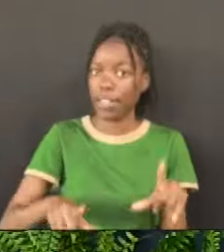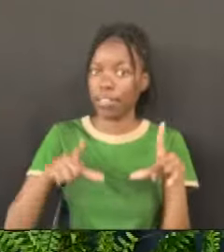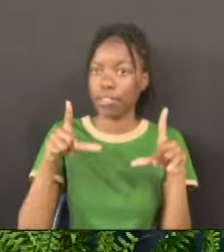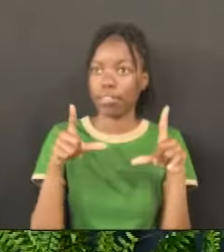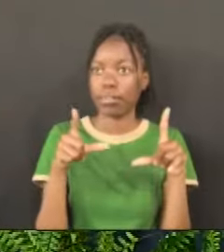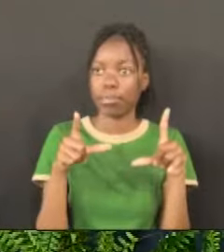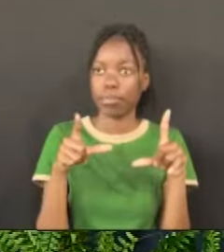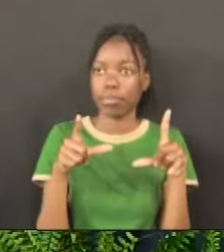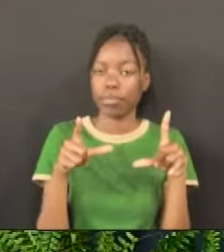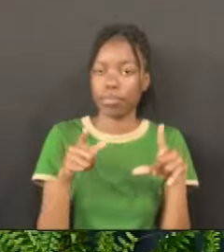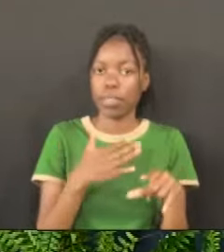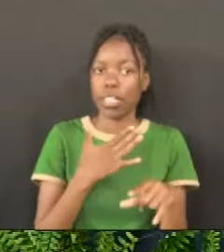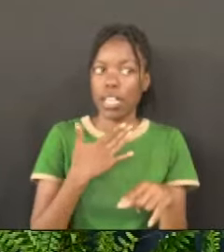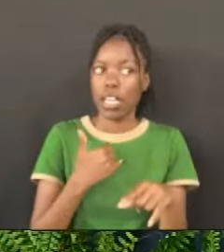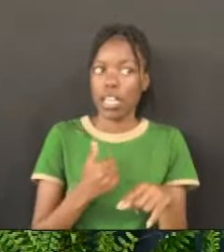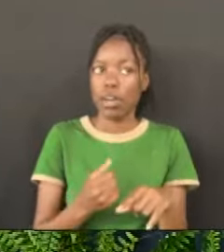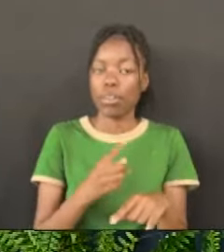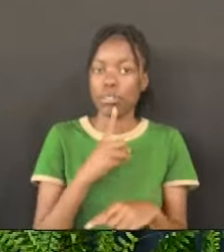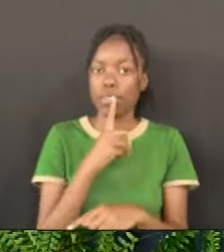but I want to say